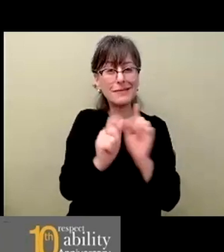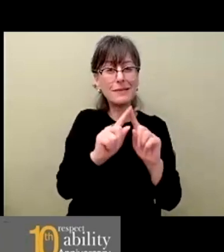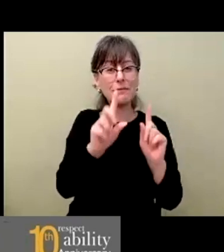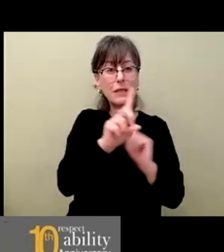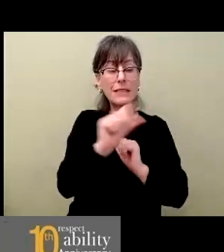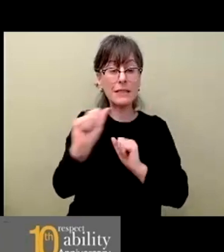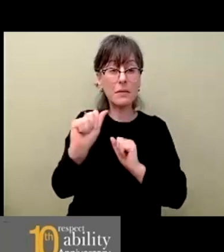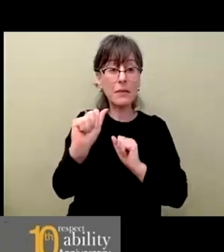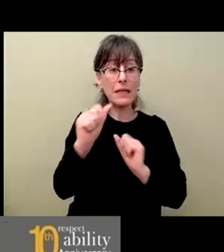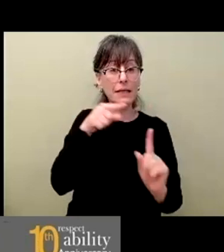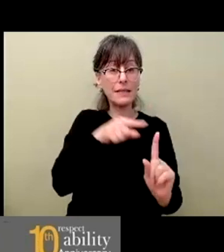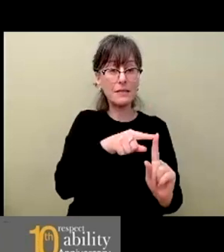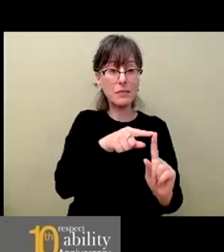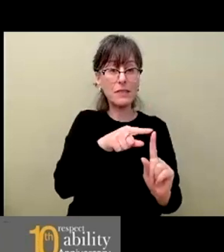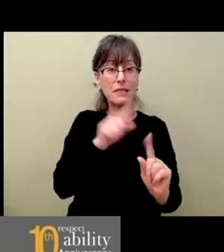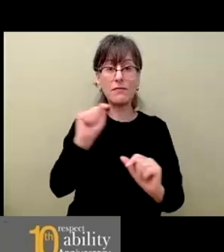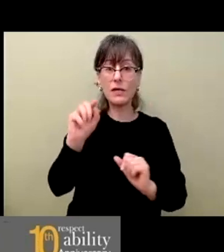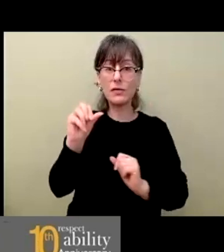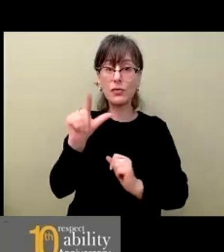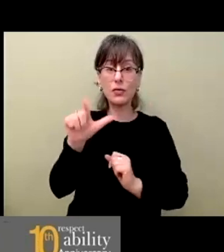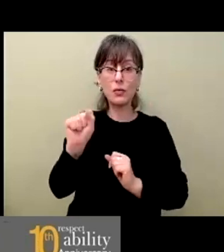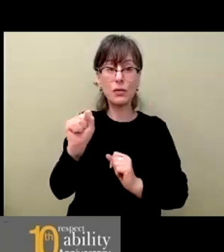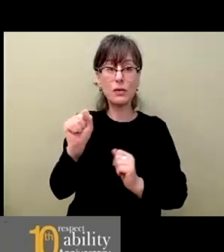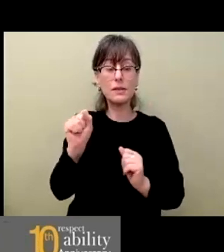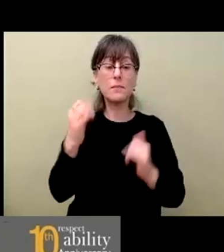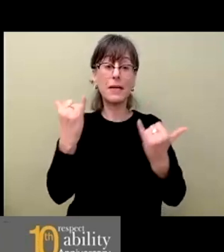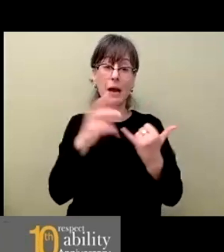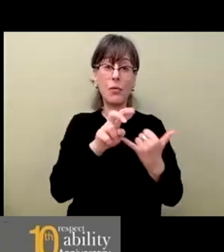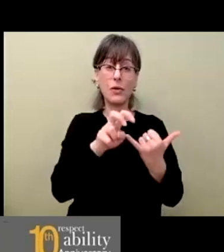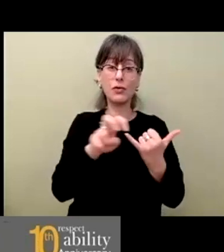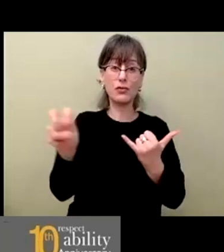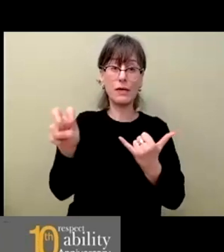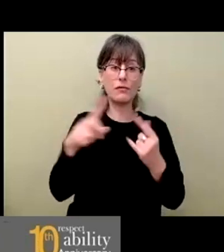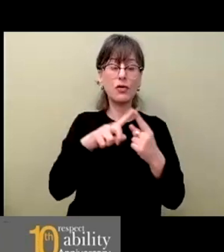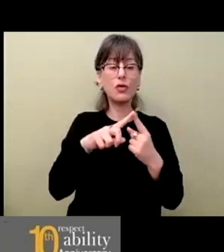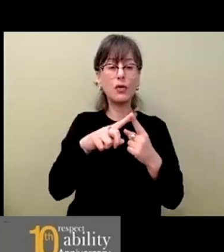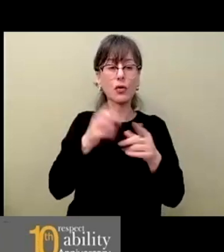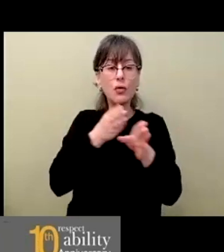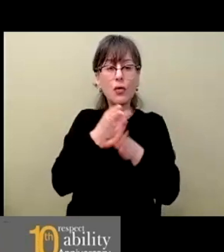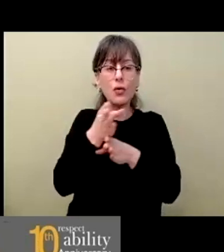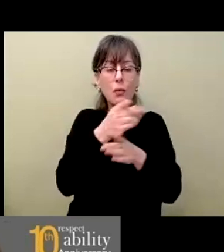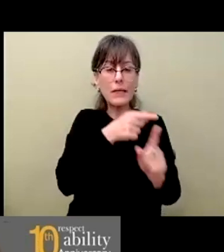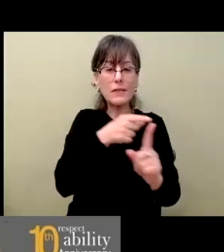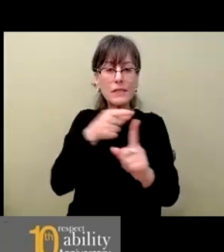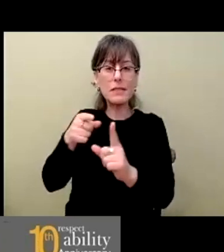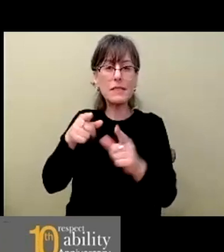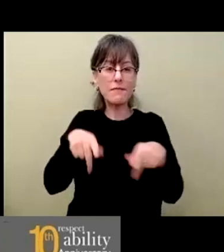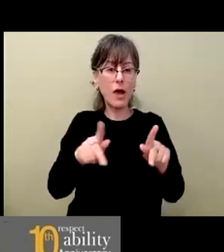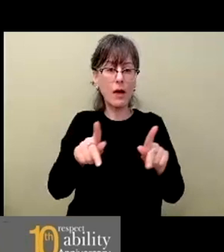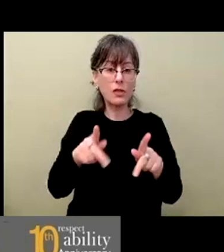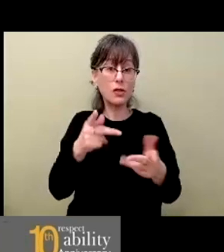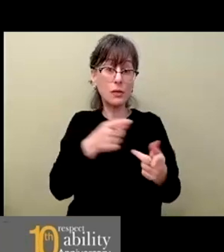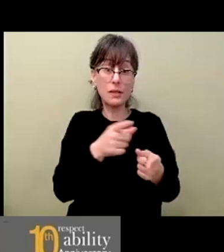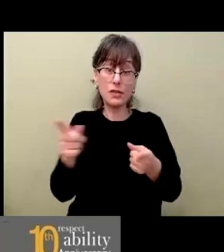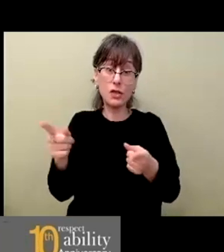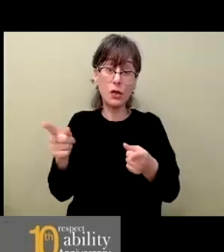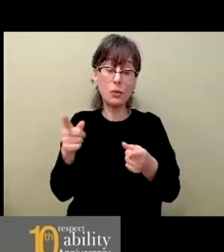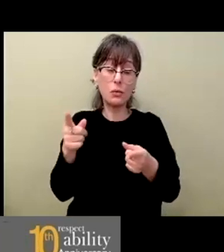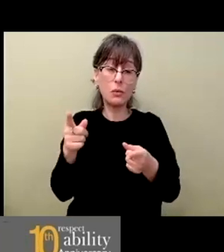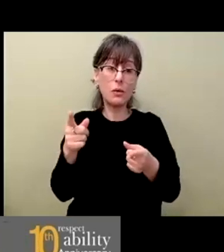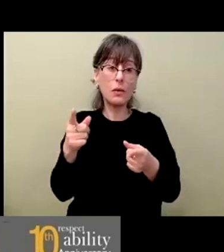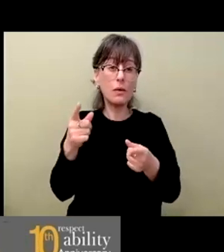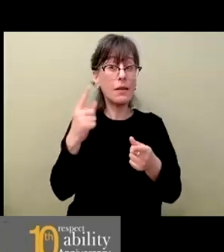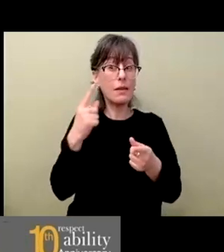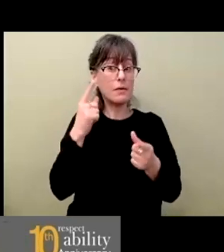disability-specific tools. But I think I wanted to transition into some of the career-specific opportunities you all might consider that people